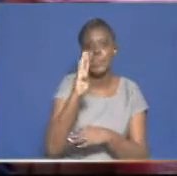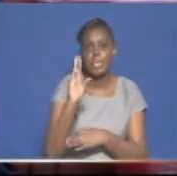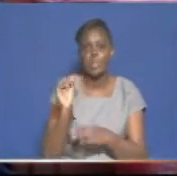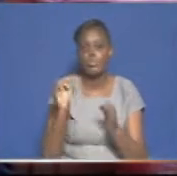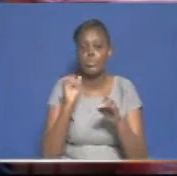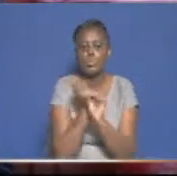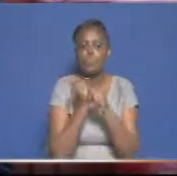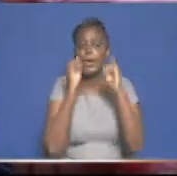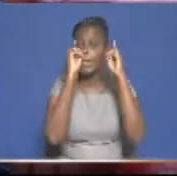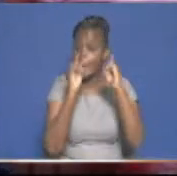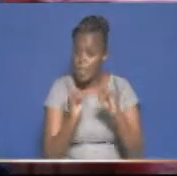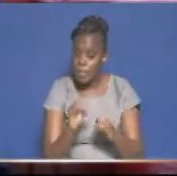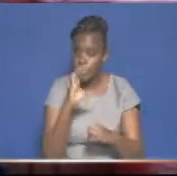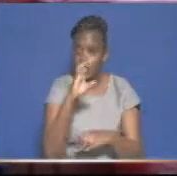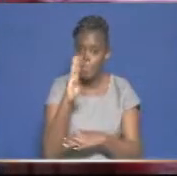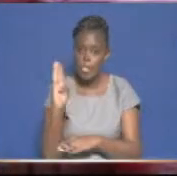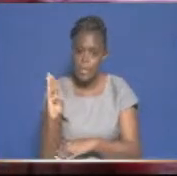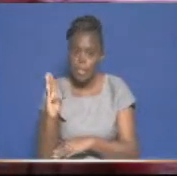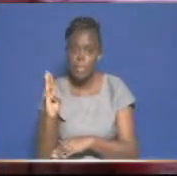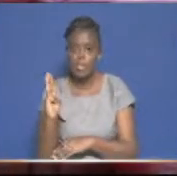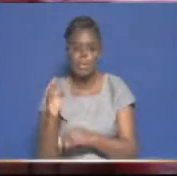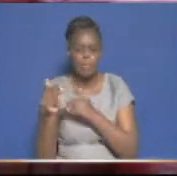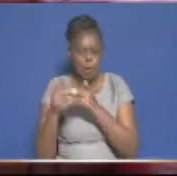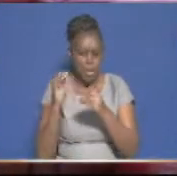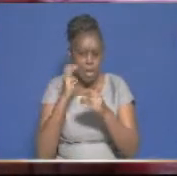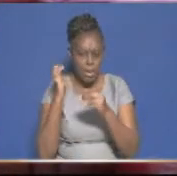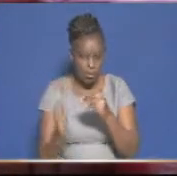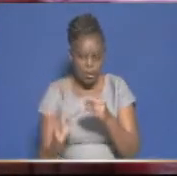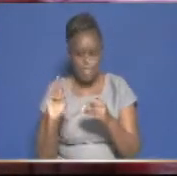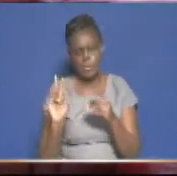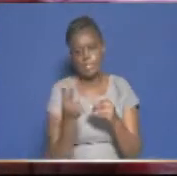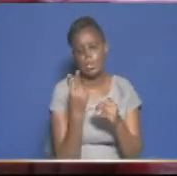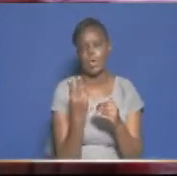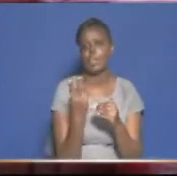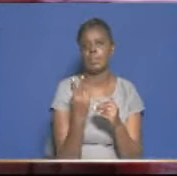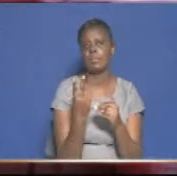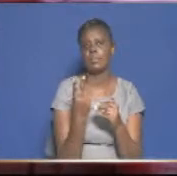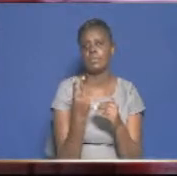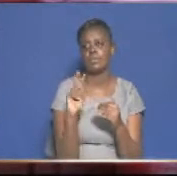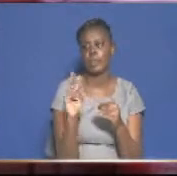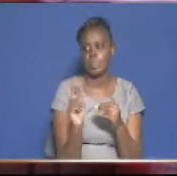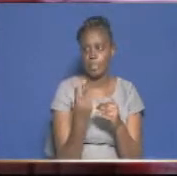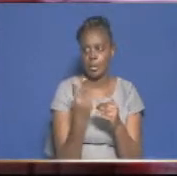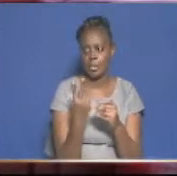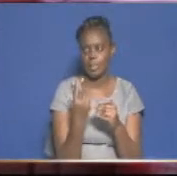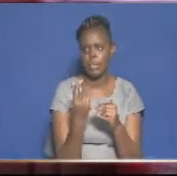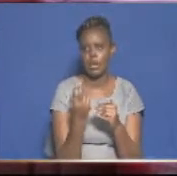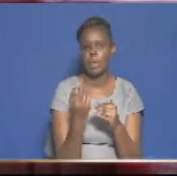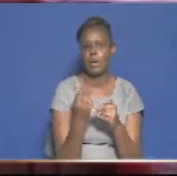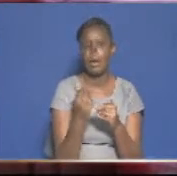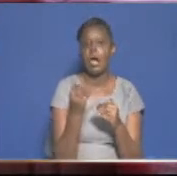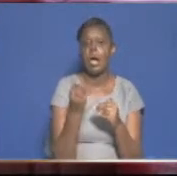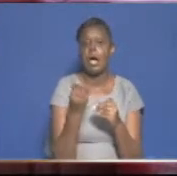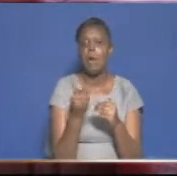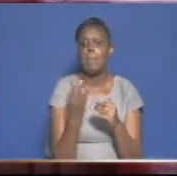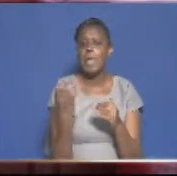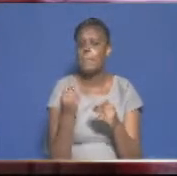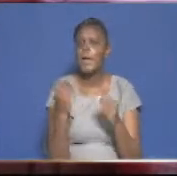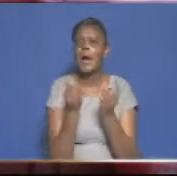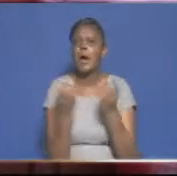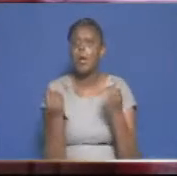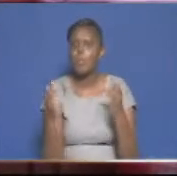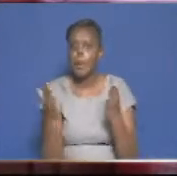is about to expire? And secondly, Mr. Speaker, how many NAT members have either not